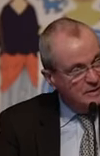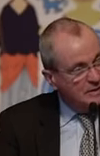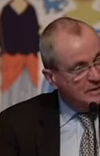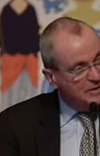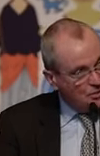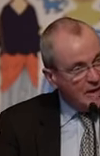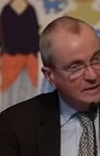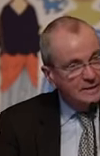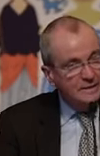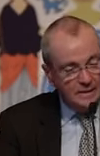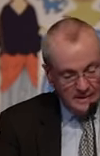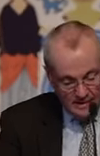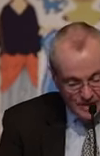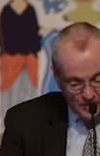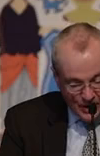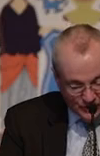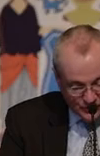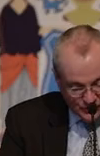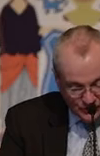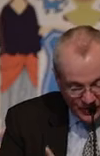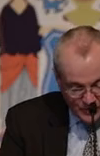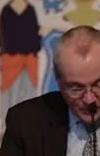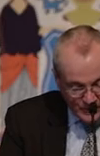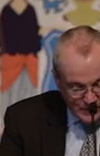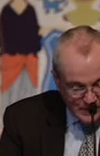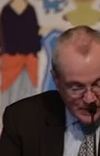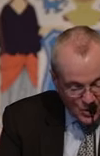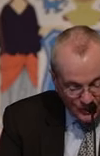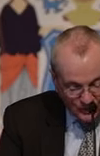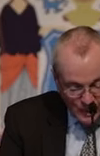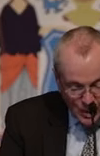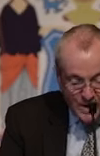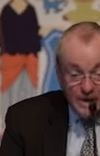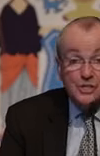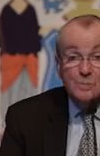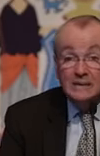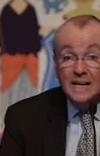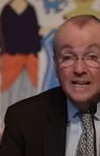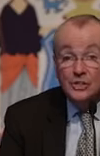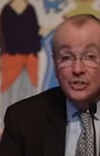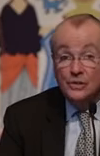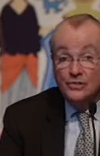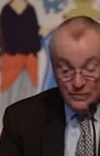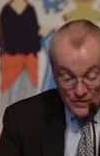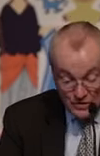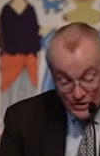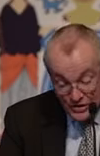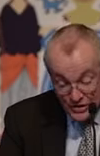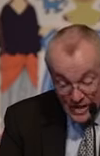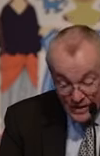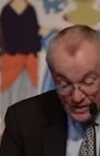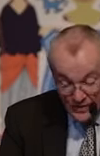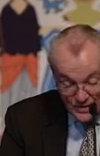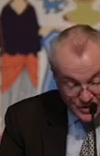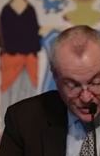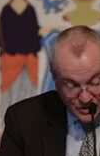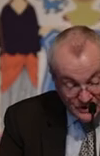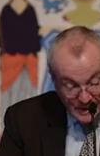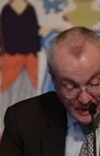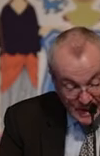lender directly as opposed to through some middle course. We expect additional servicers to sign on to